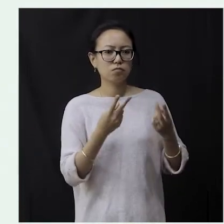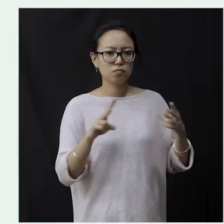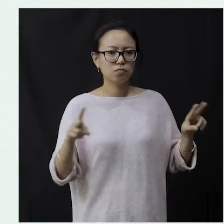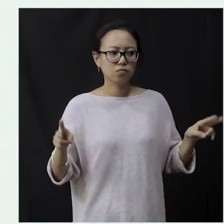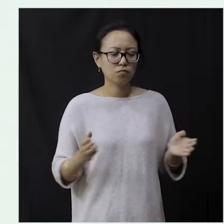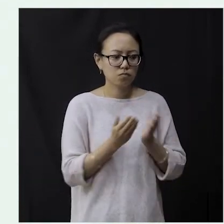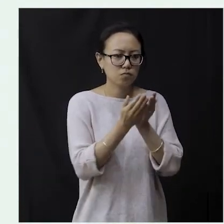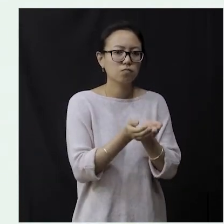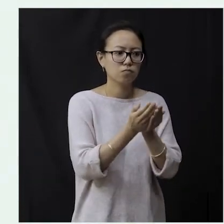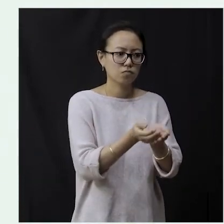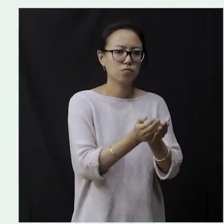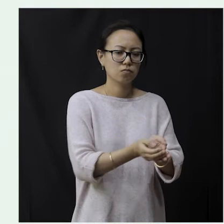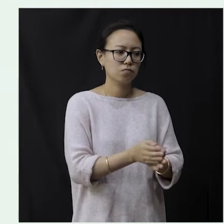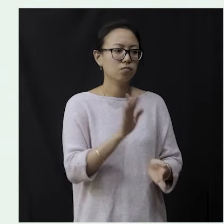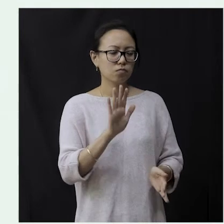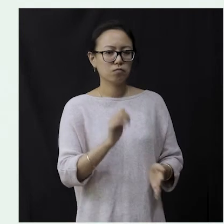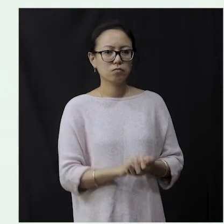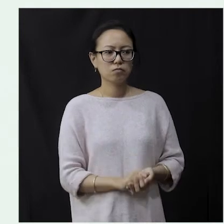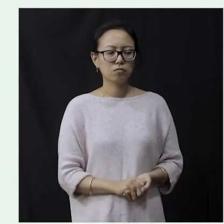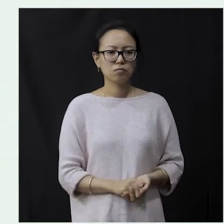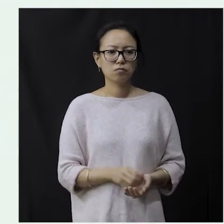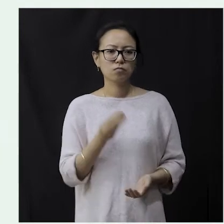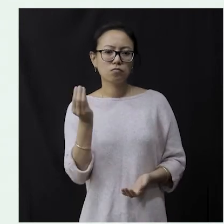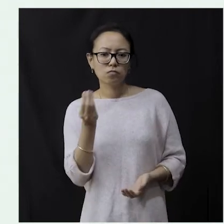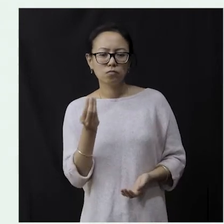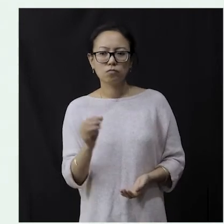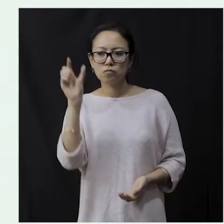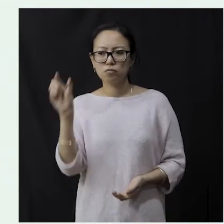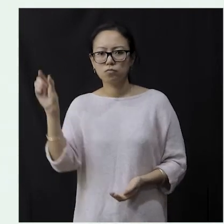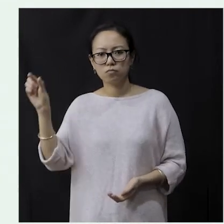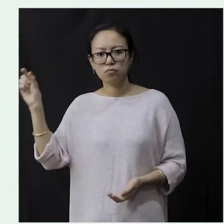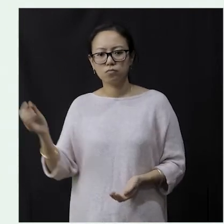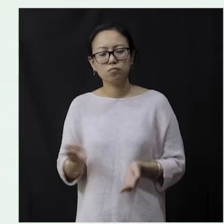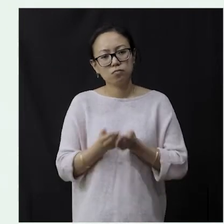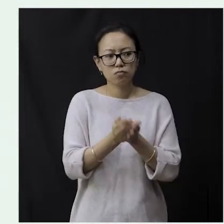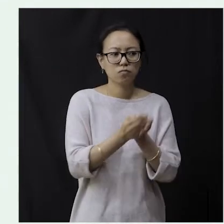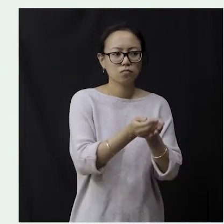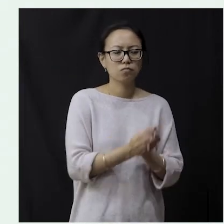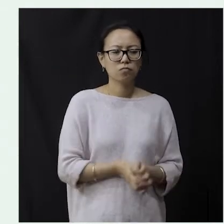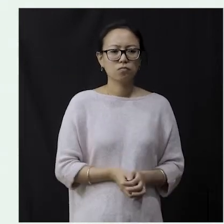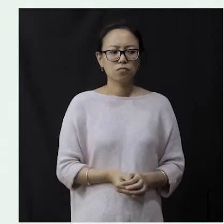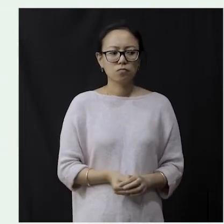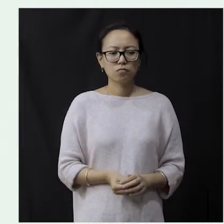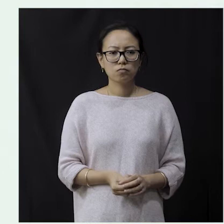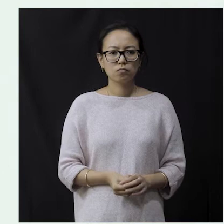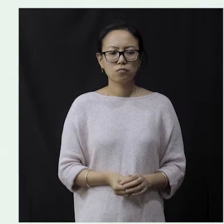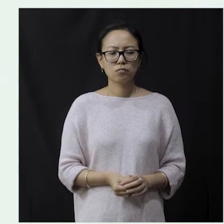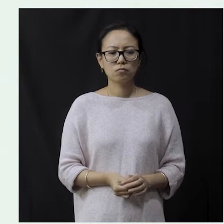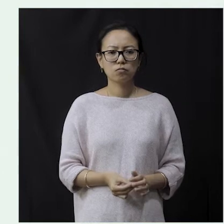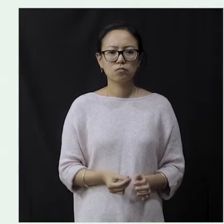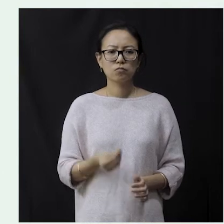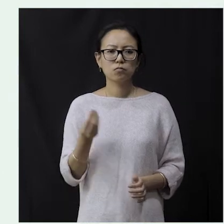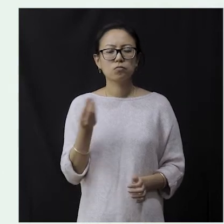water transport. Some of the ships, they carry the passengers. Some of the ships, they are used